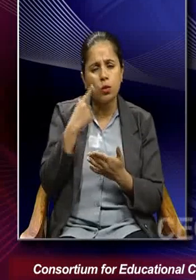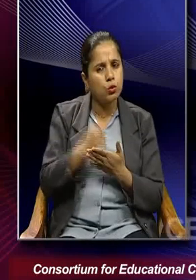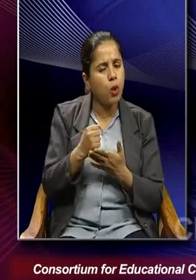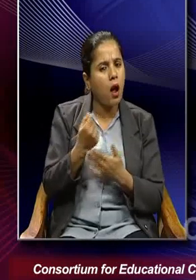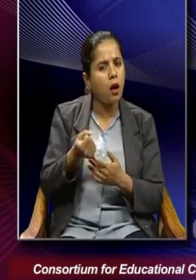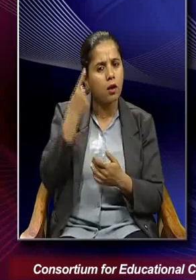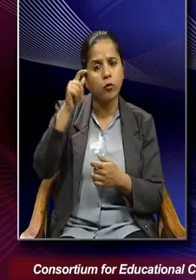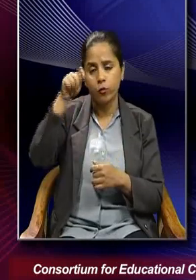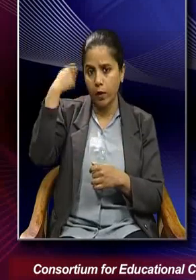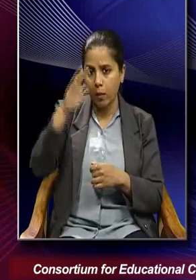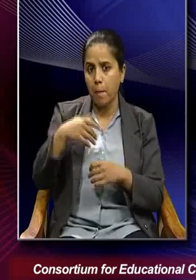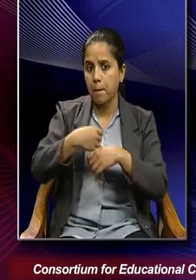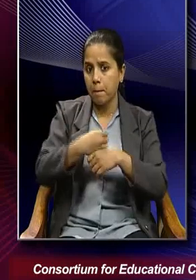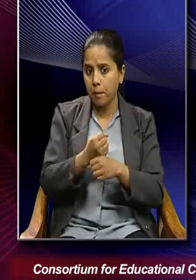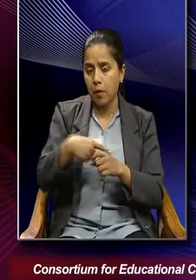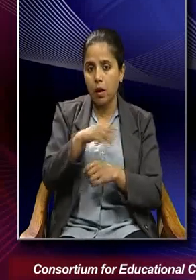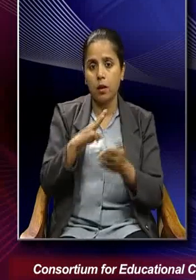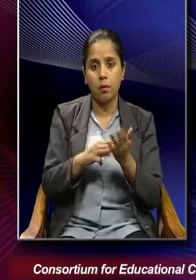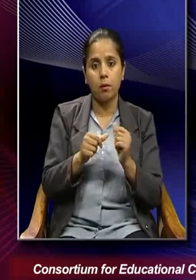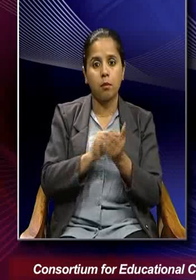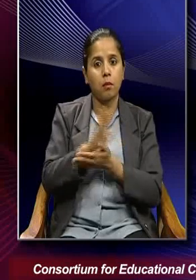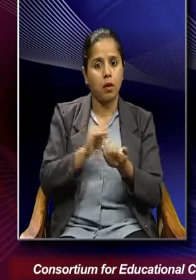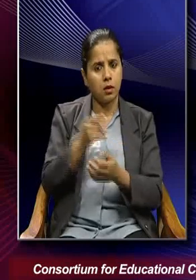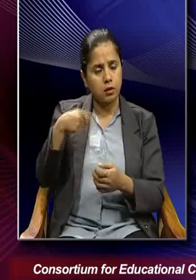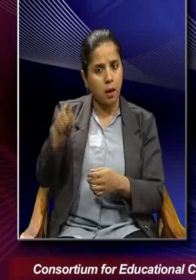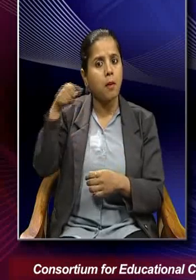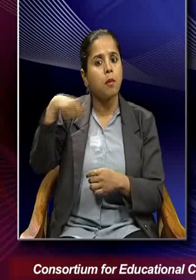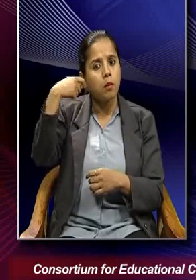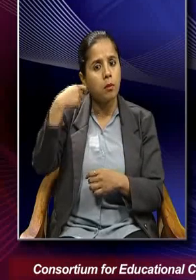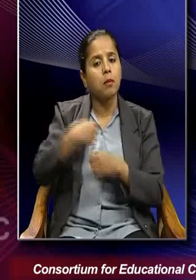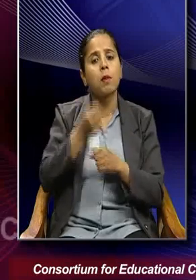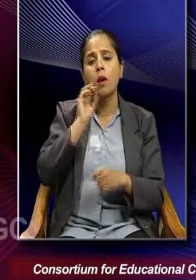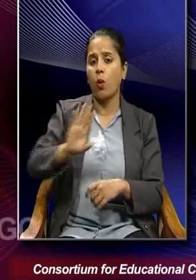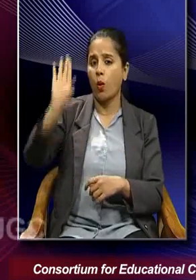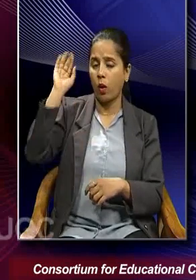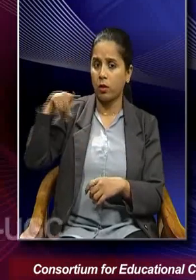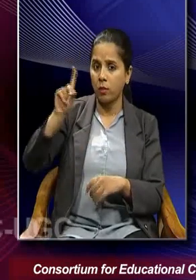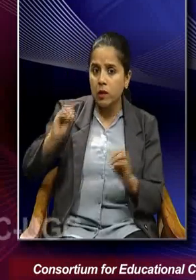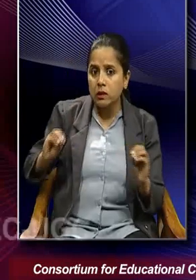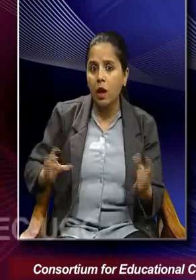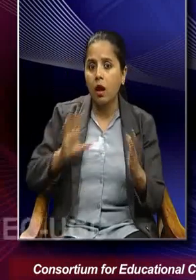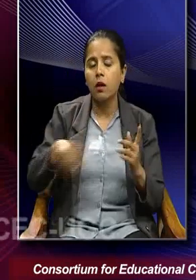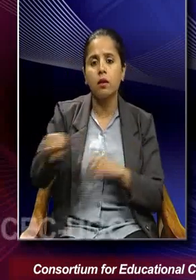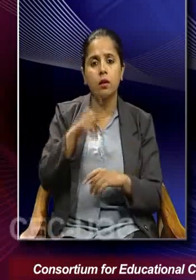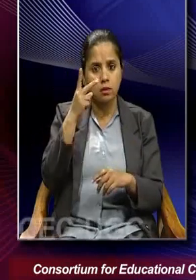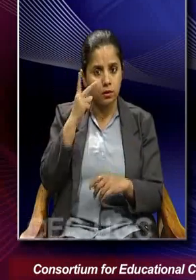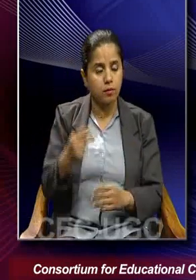the films which have been made by Mahesh Bhatt from the times when he initiated in that sense,